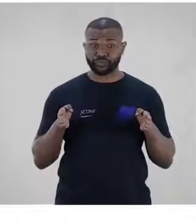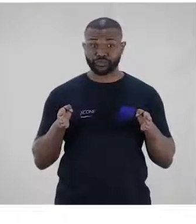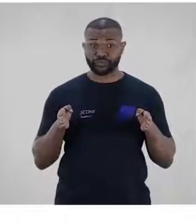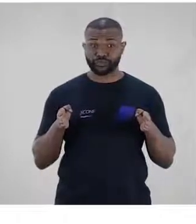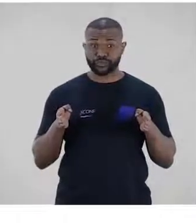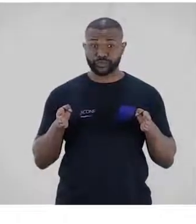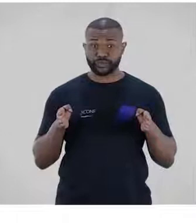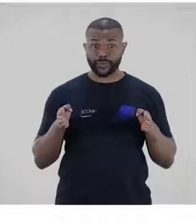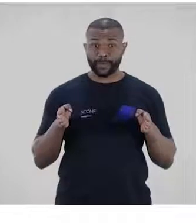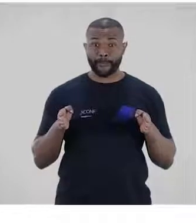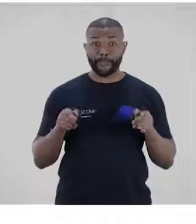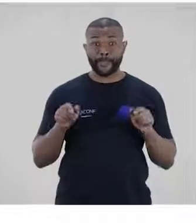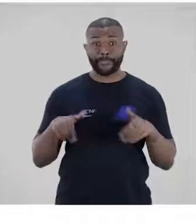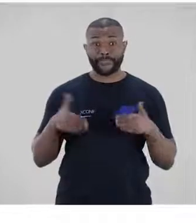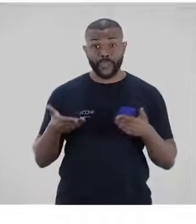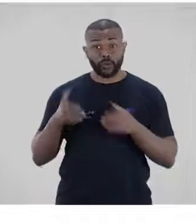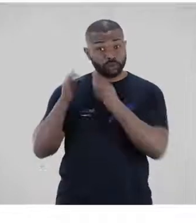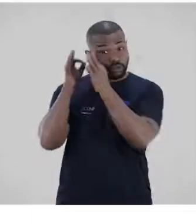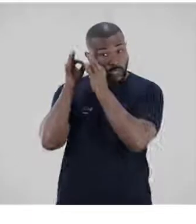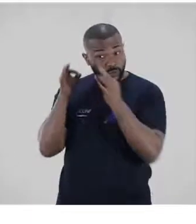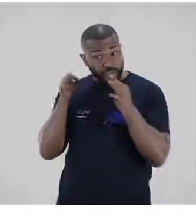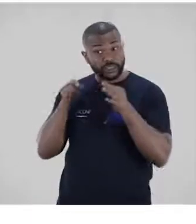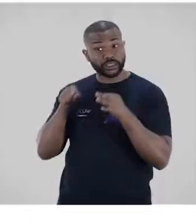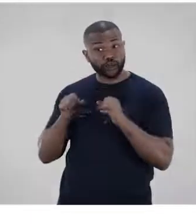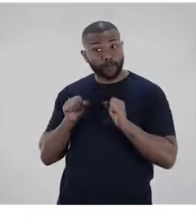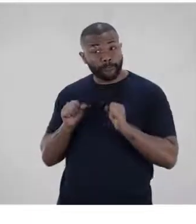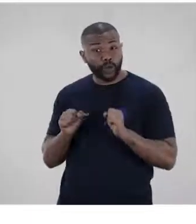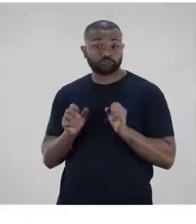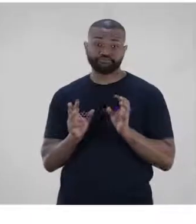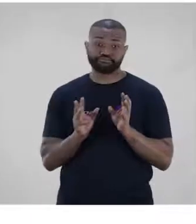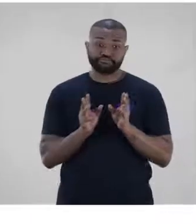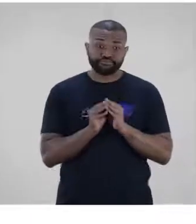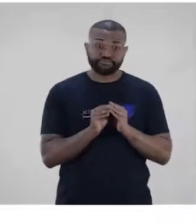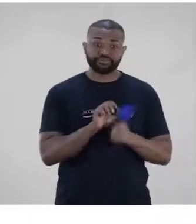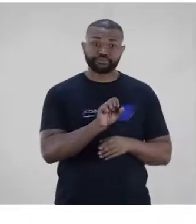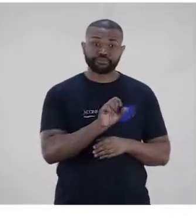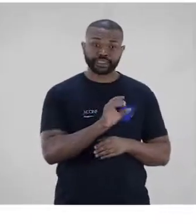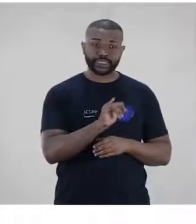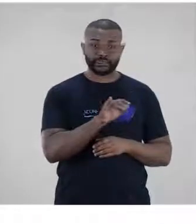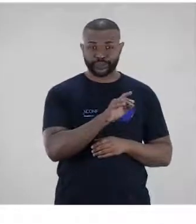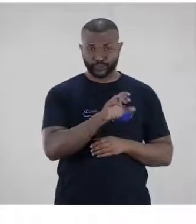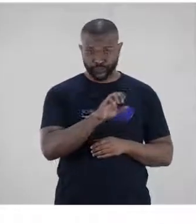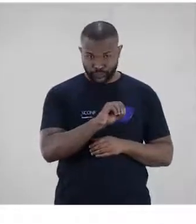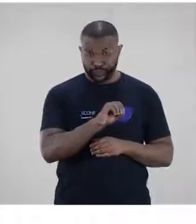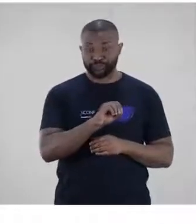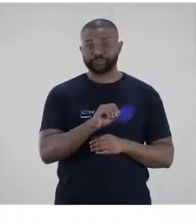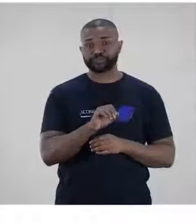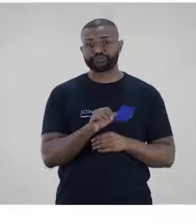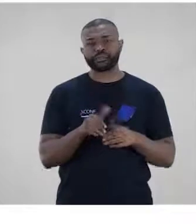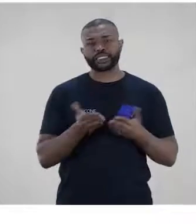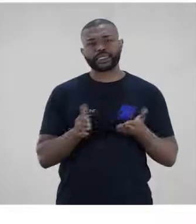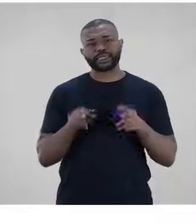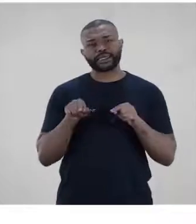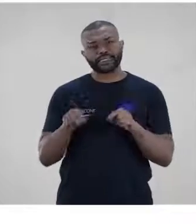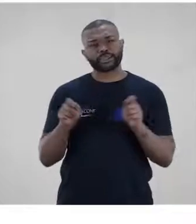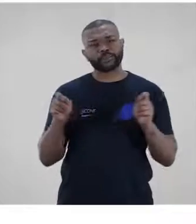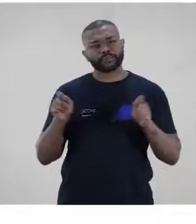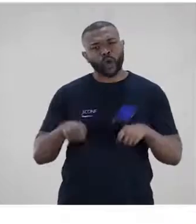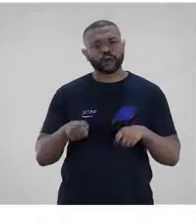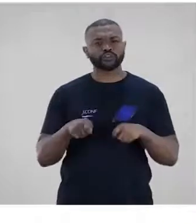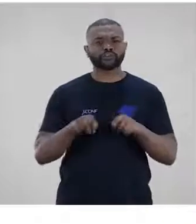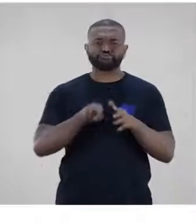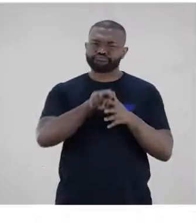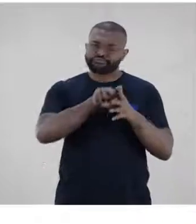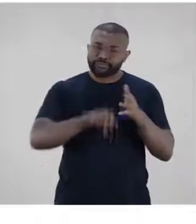ones is perhaps somewhat synthetic. So this is a data set of data products, that are perhaps slightly more tightly coupled